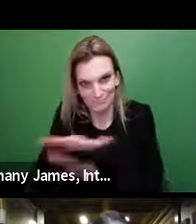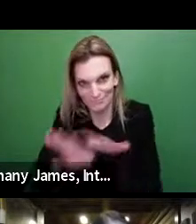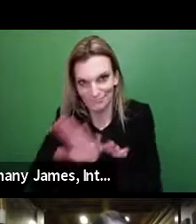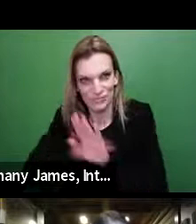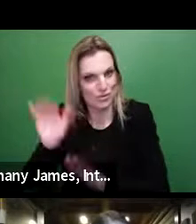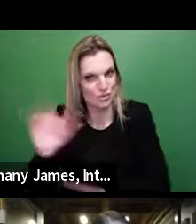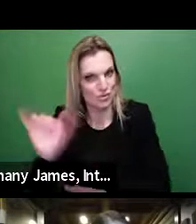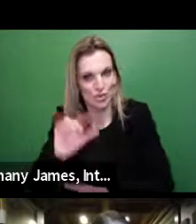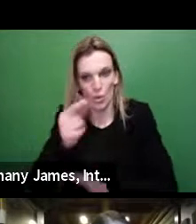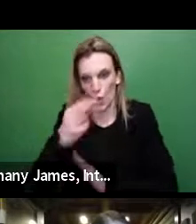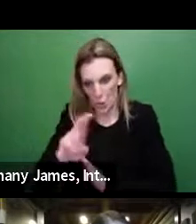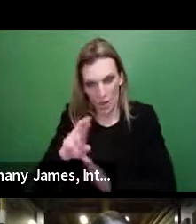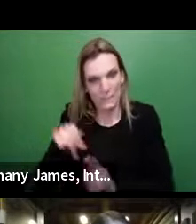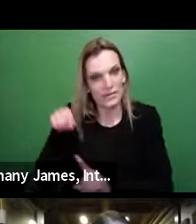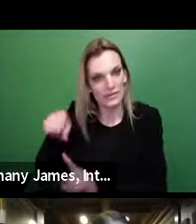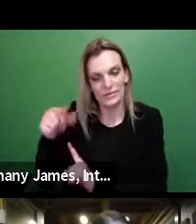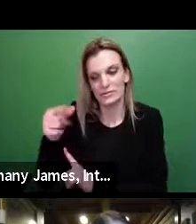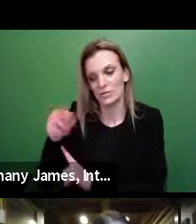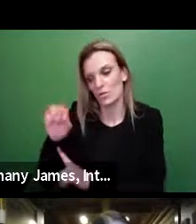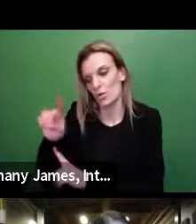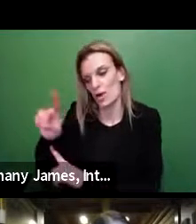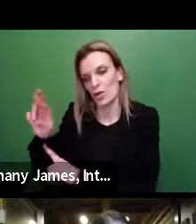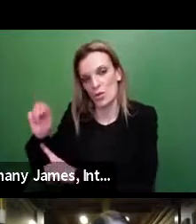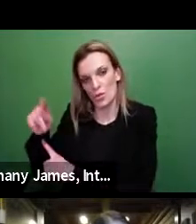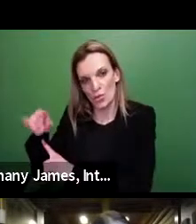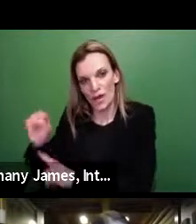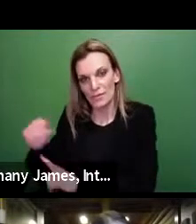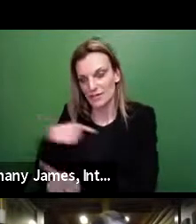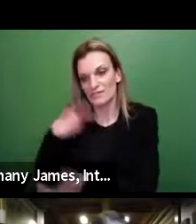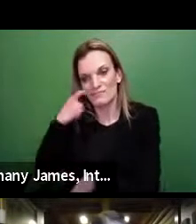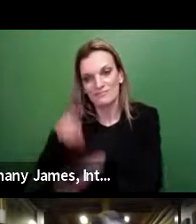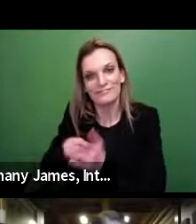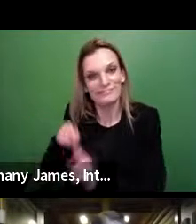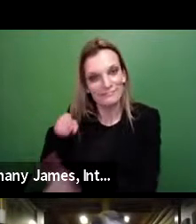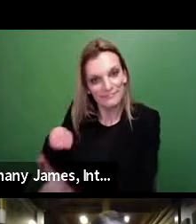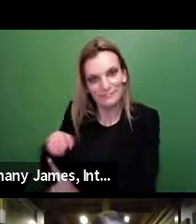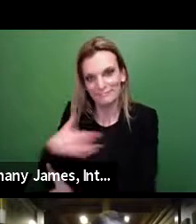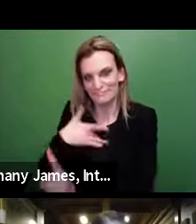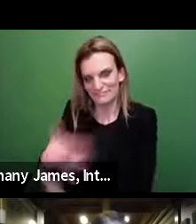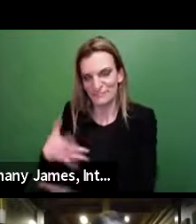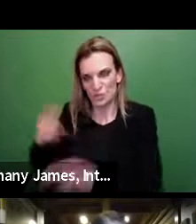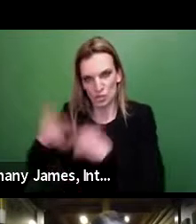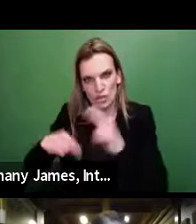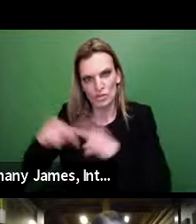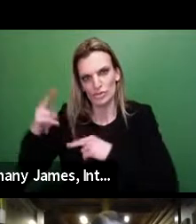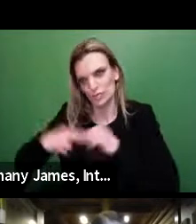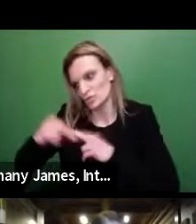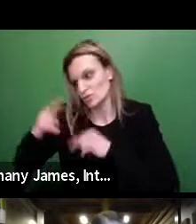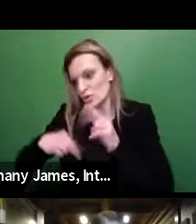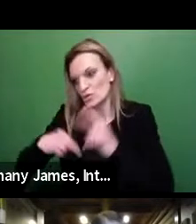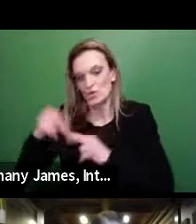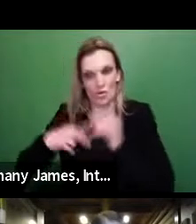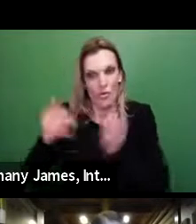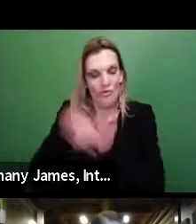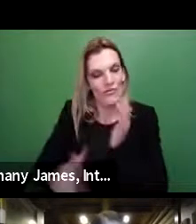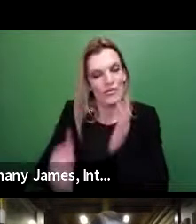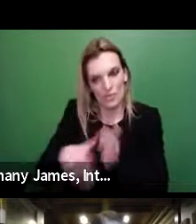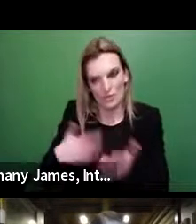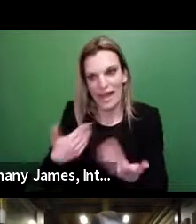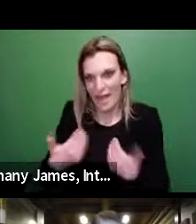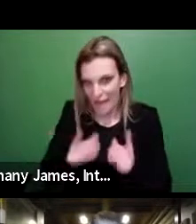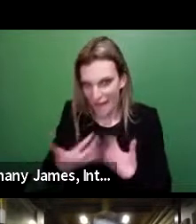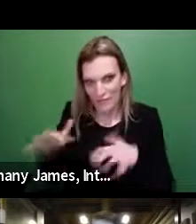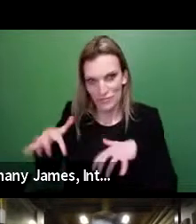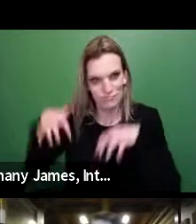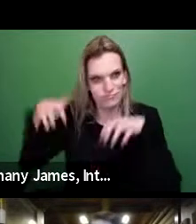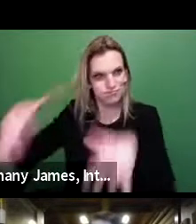Rapids, where there has been construction going on all the time, and there's even more construction. And that is one